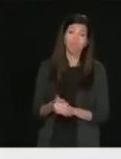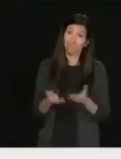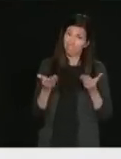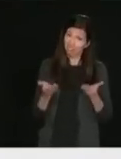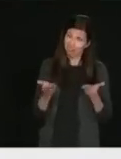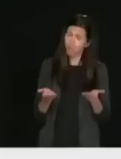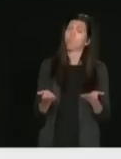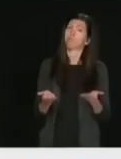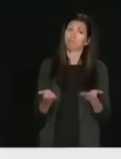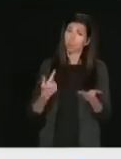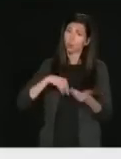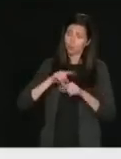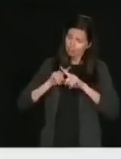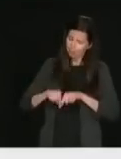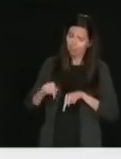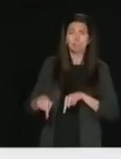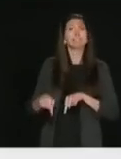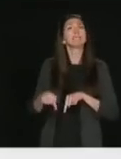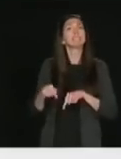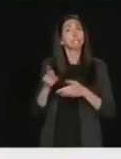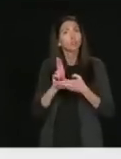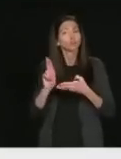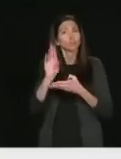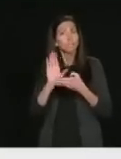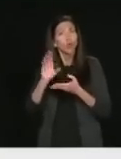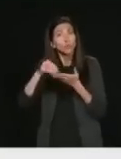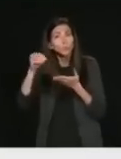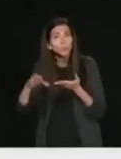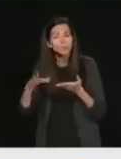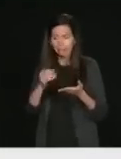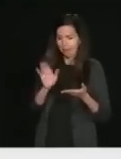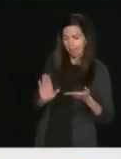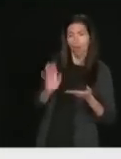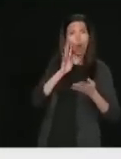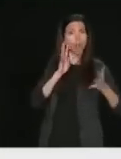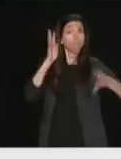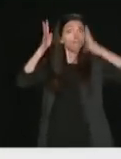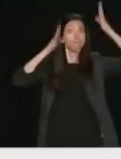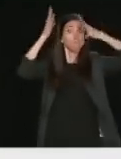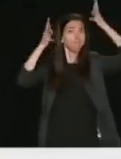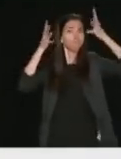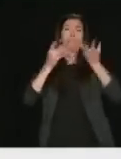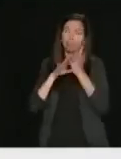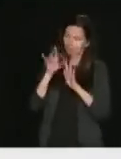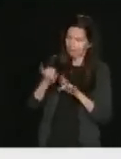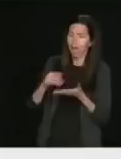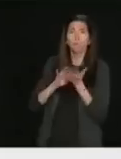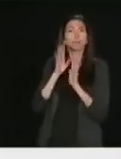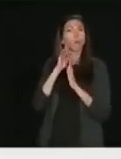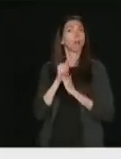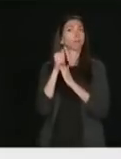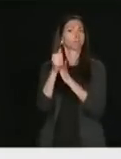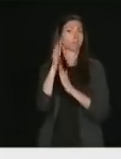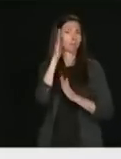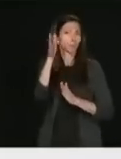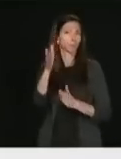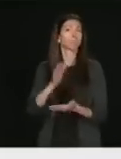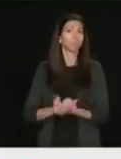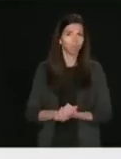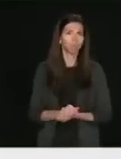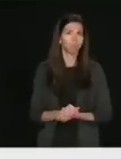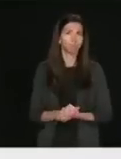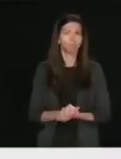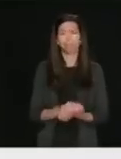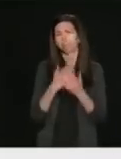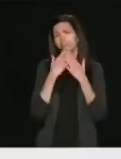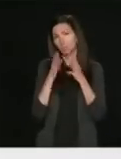their vision and their creativity, because that is our path forward. Merci beaucoup. Merci